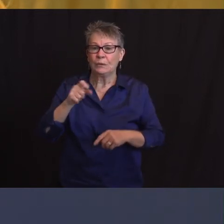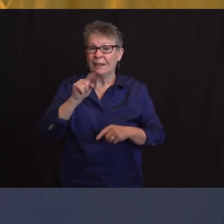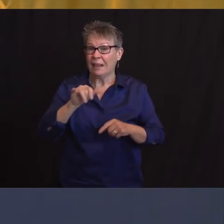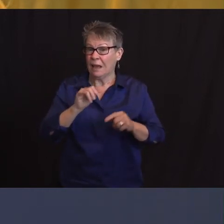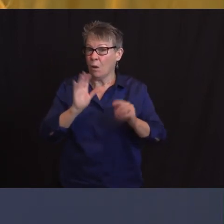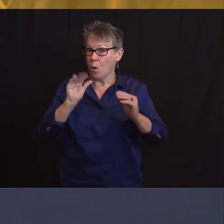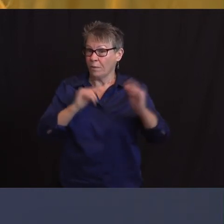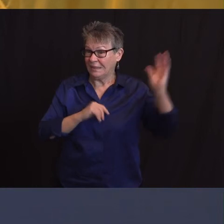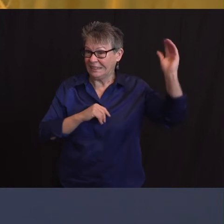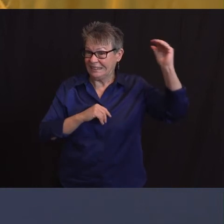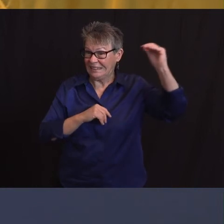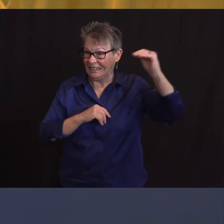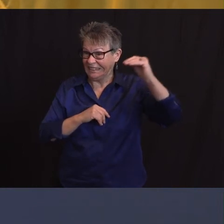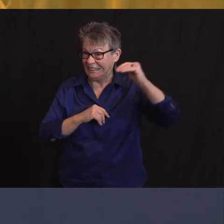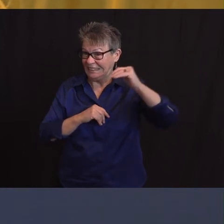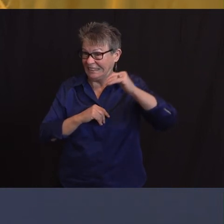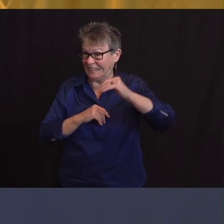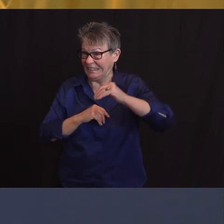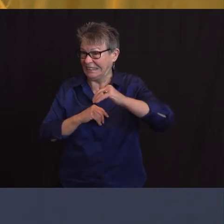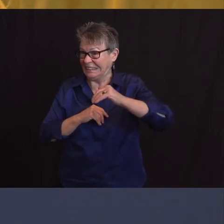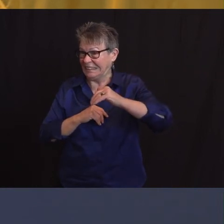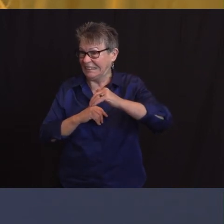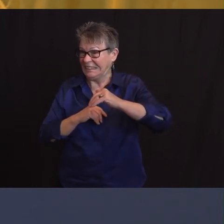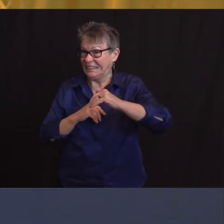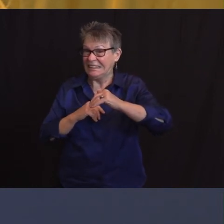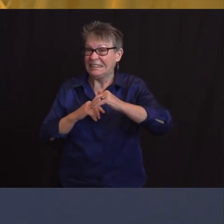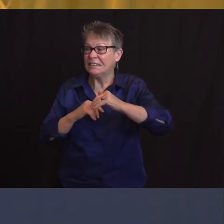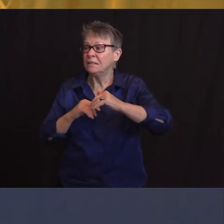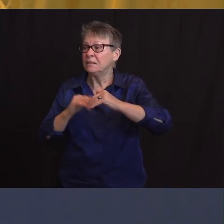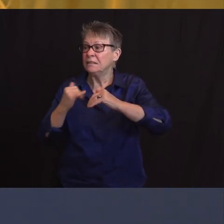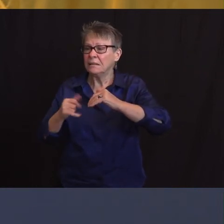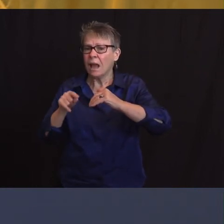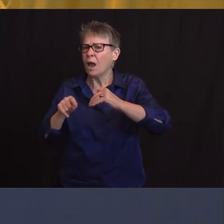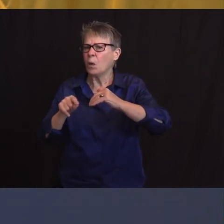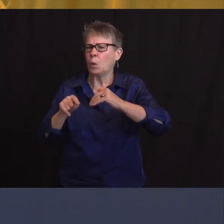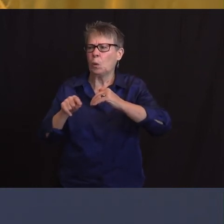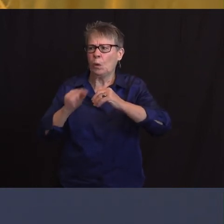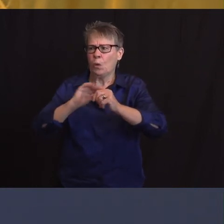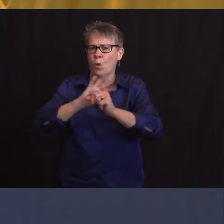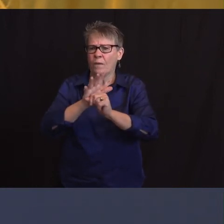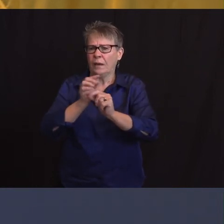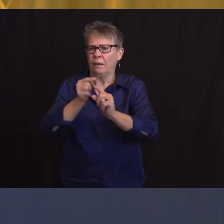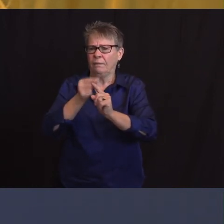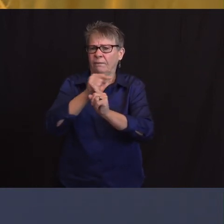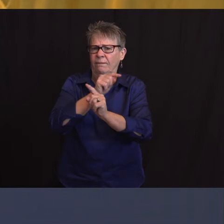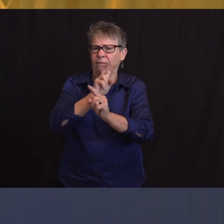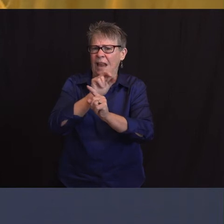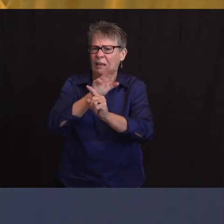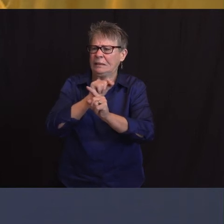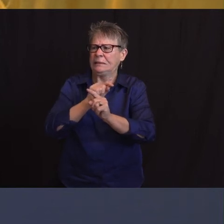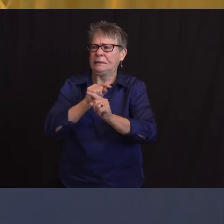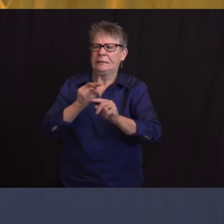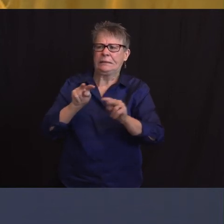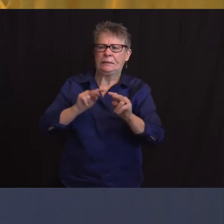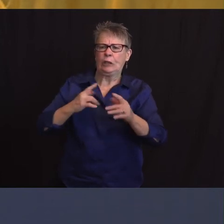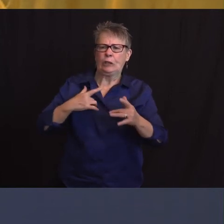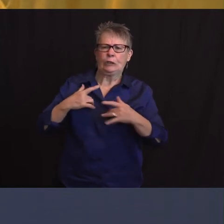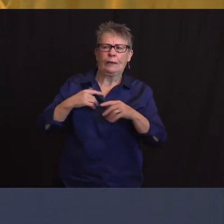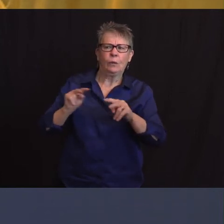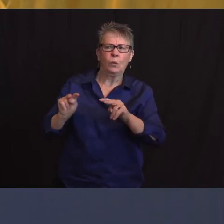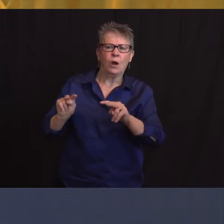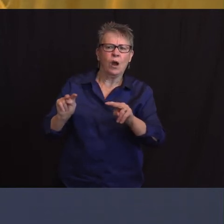of that's good news. But I know the experts to my right and their colleagues want to make sure that we're not taking